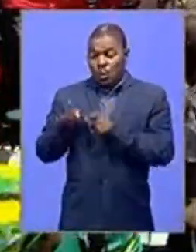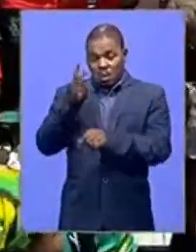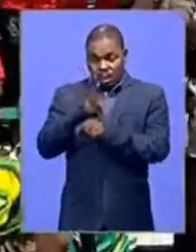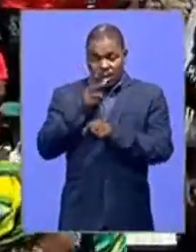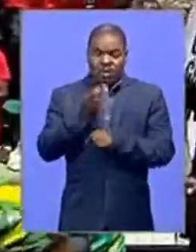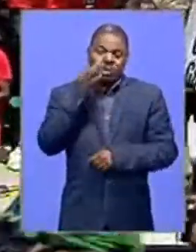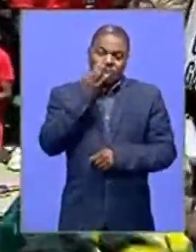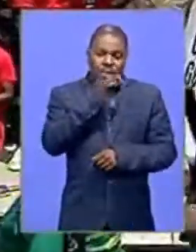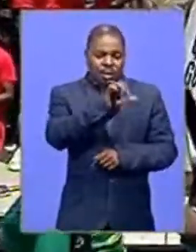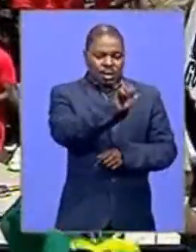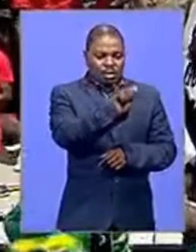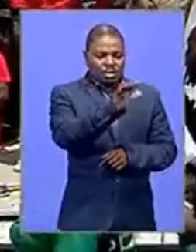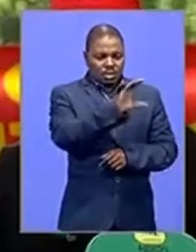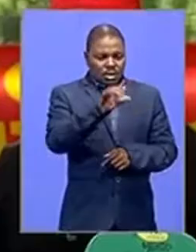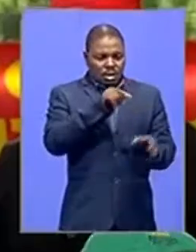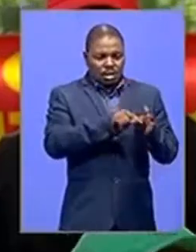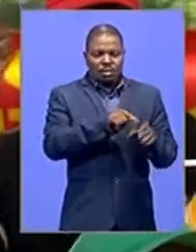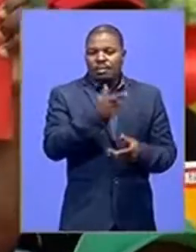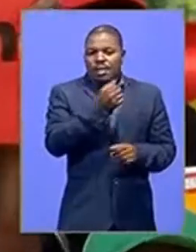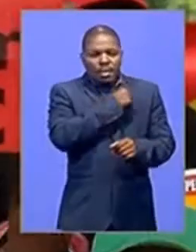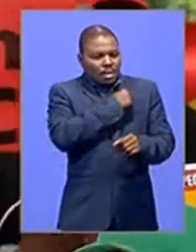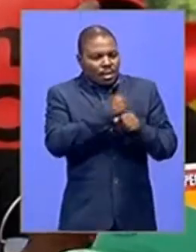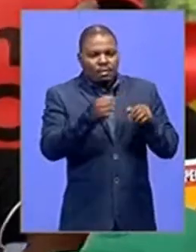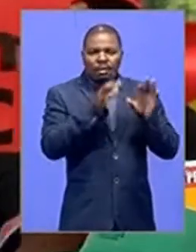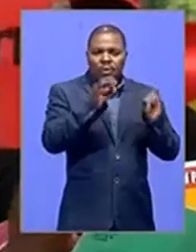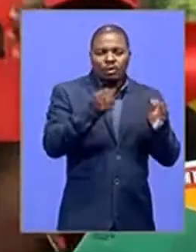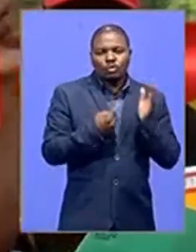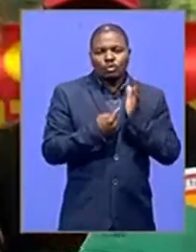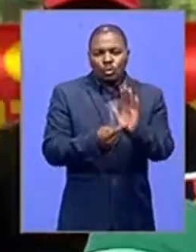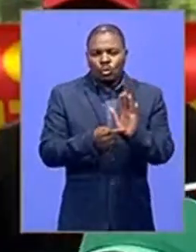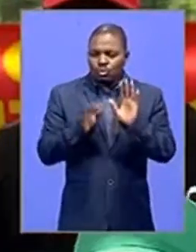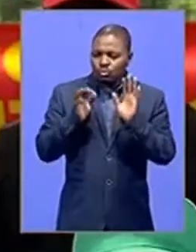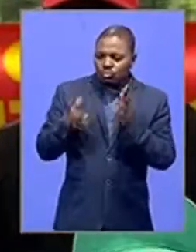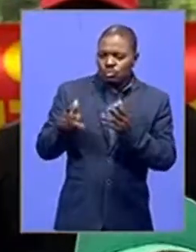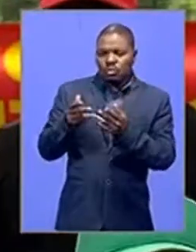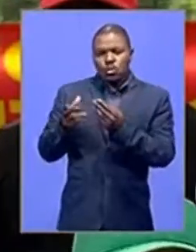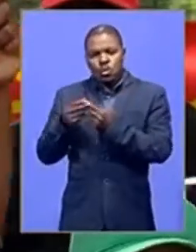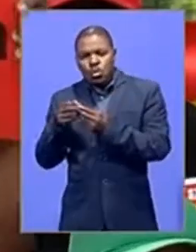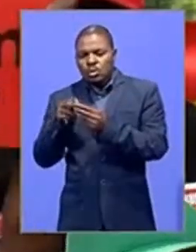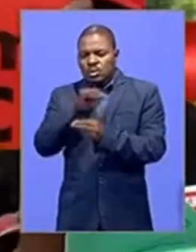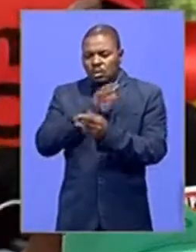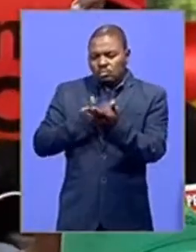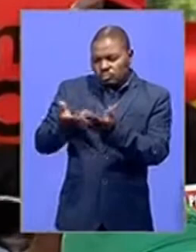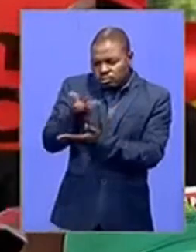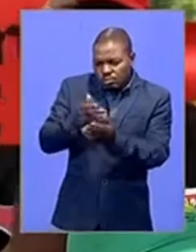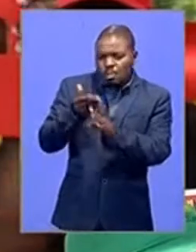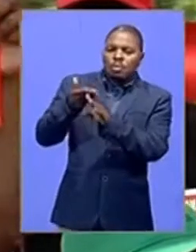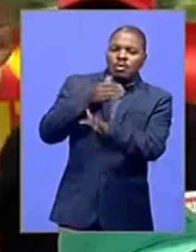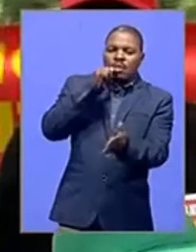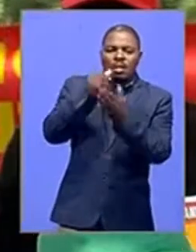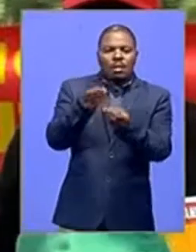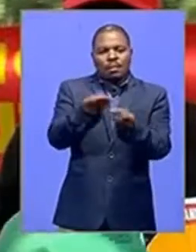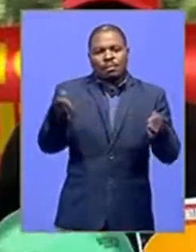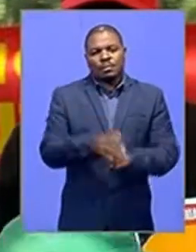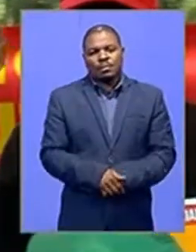boletše gore SABC e paletšwe go bolela ka tsela ye e swanetšego le diunione le bašomi pele e ba nea mangwalo.